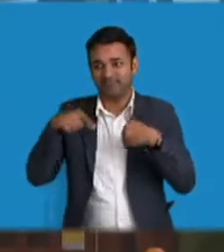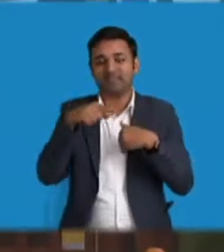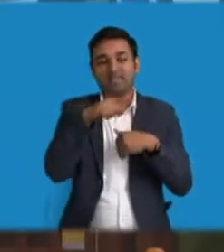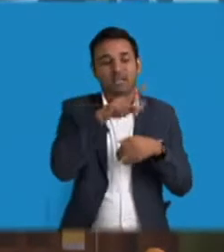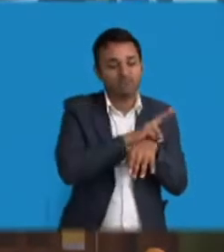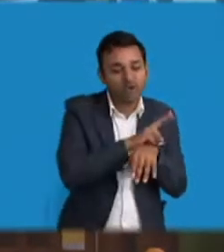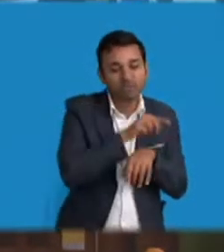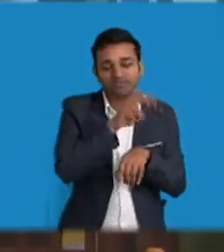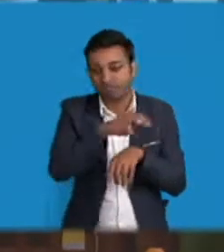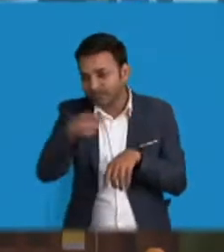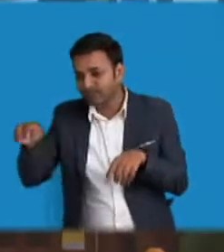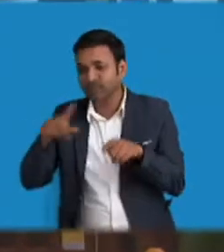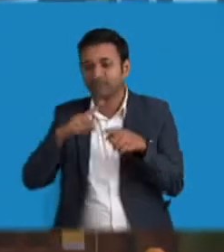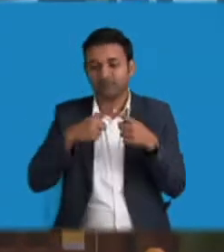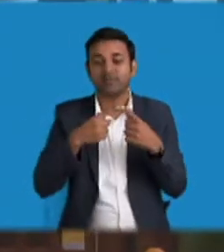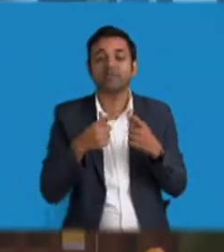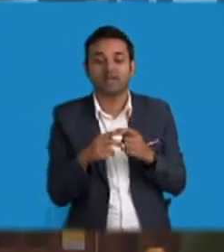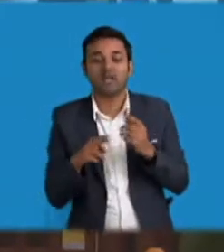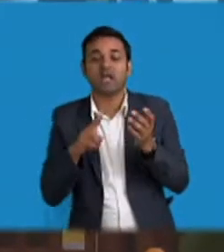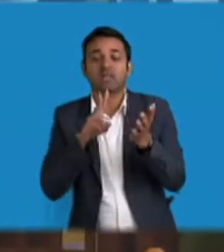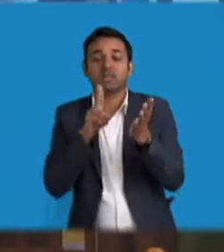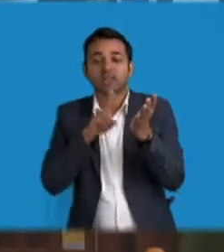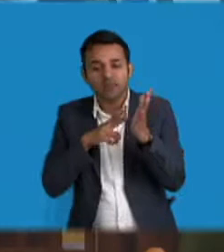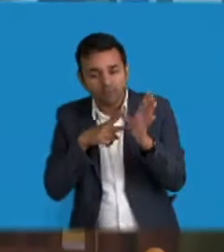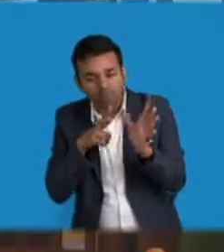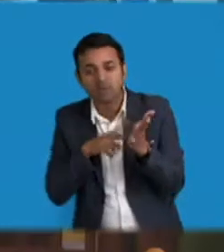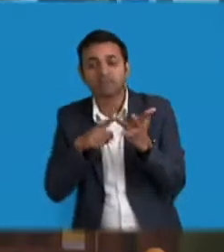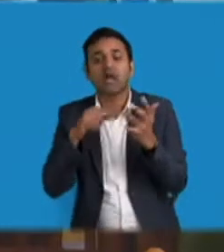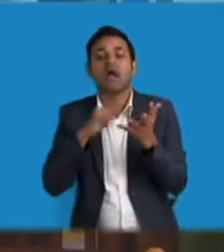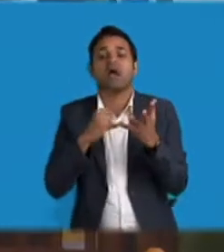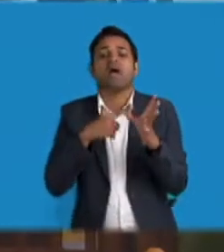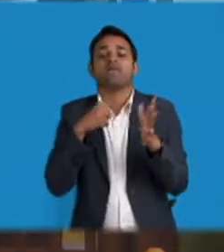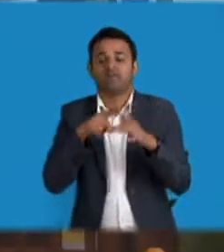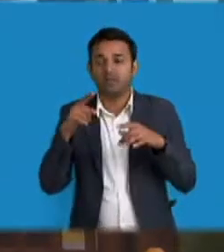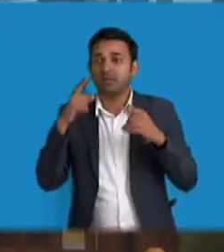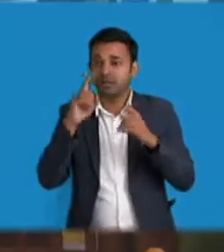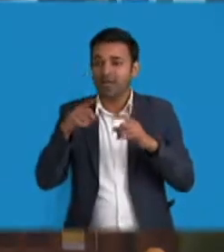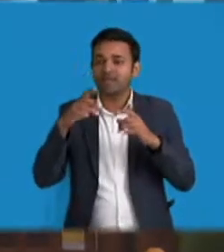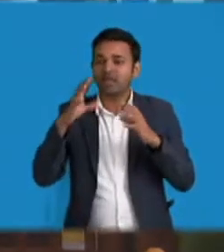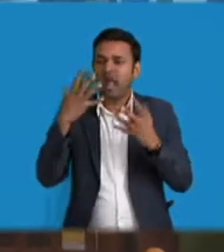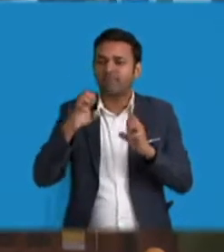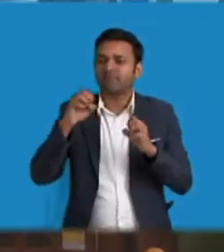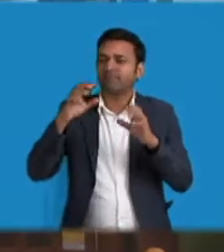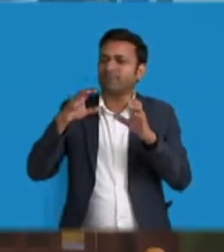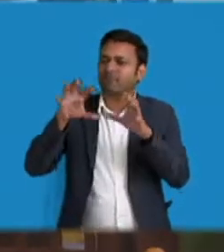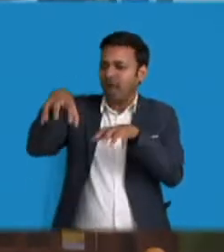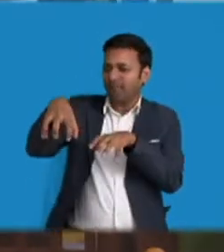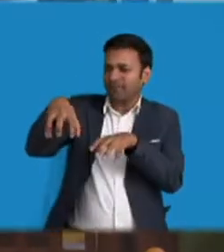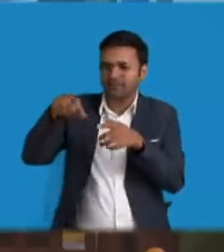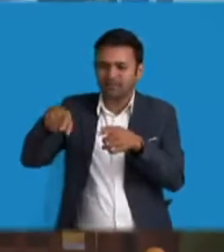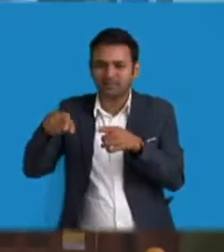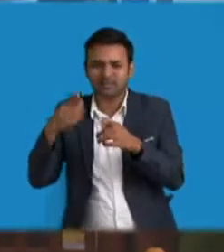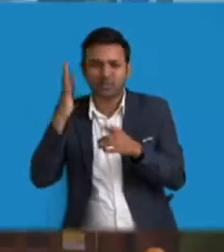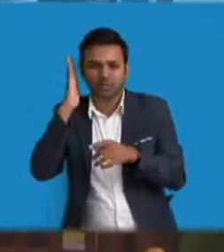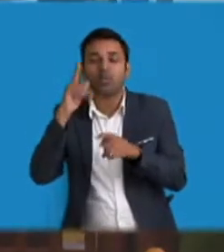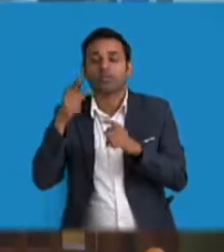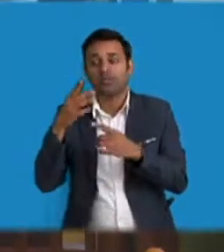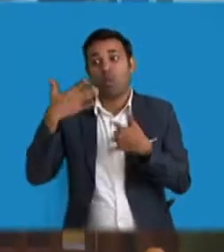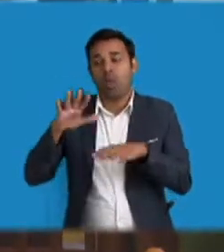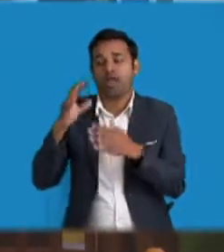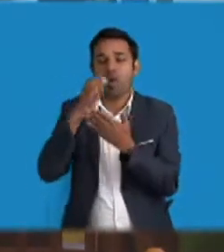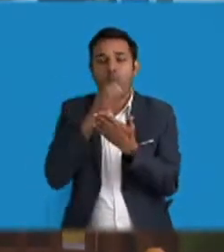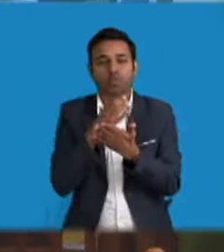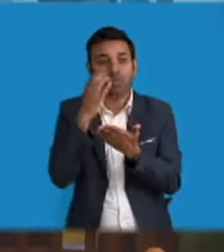Provincial Council campus, we had 330 students who undertook short course last year. At